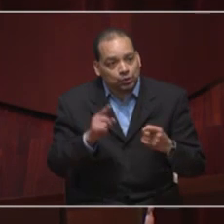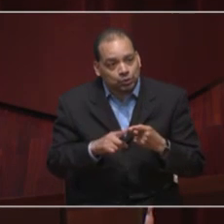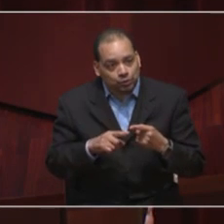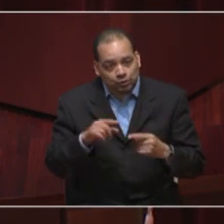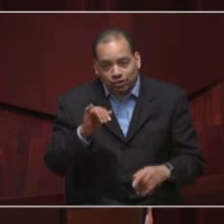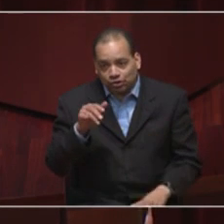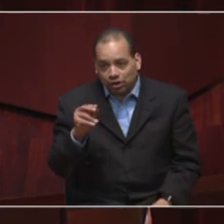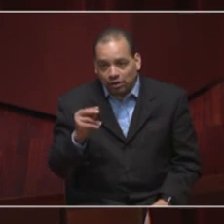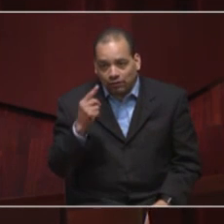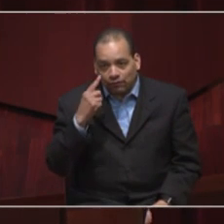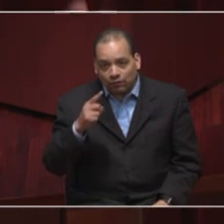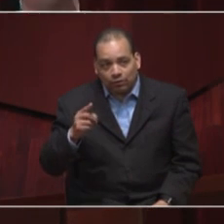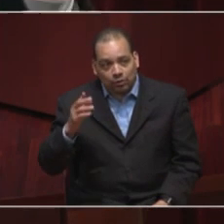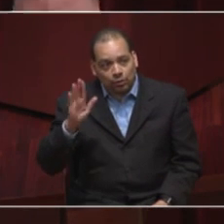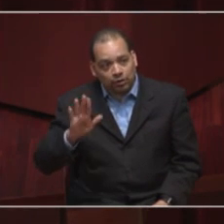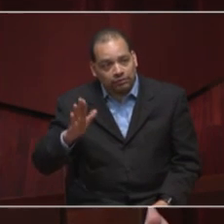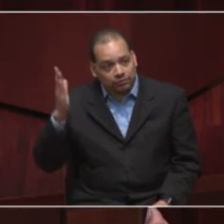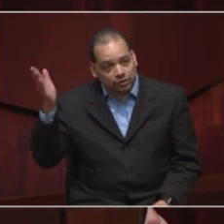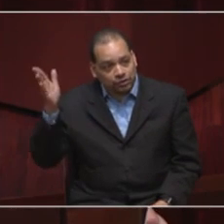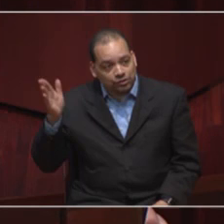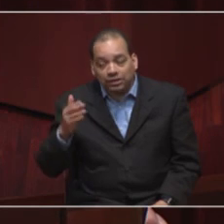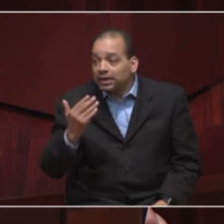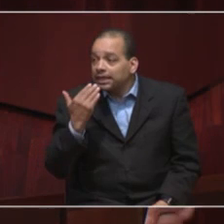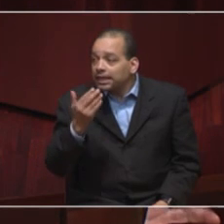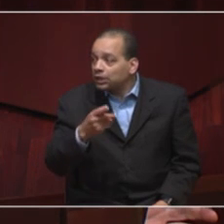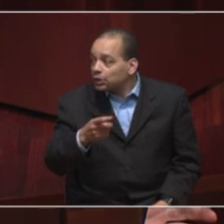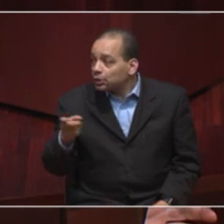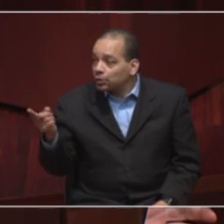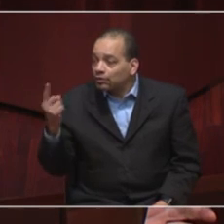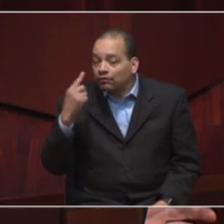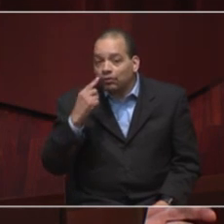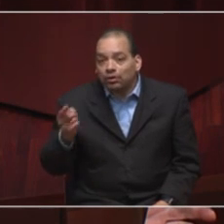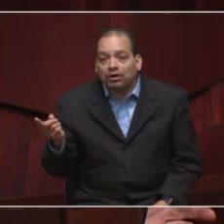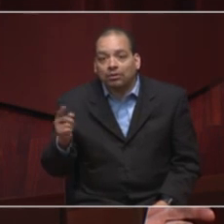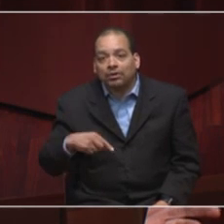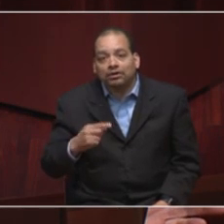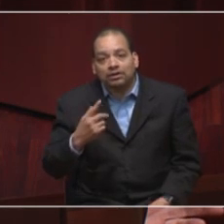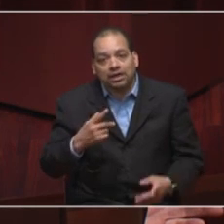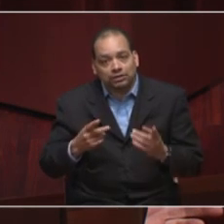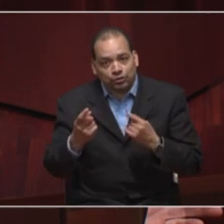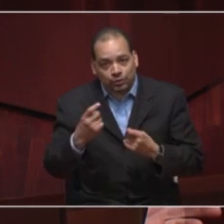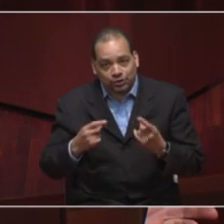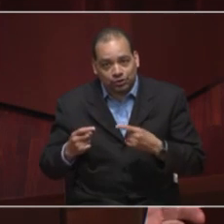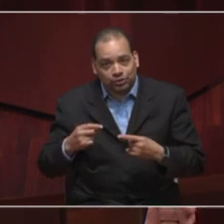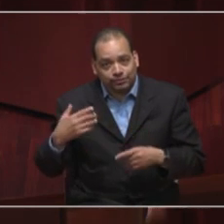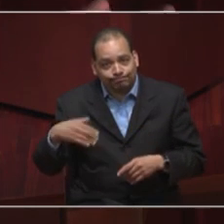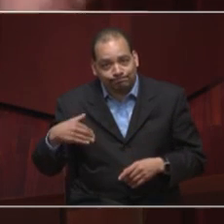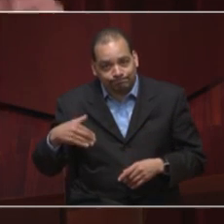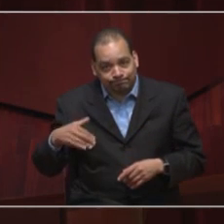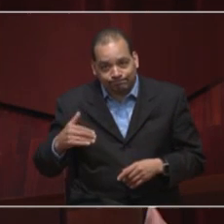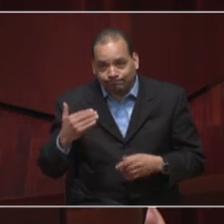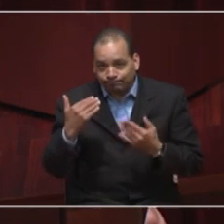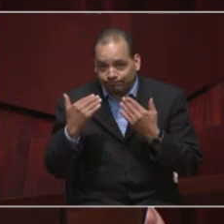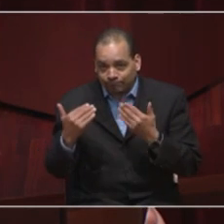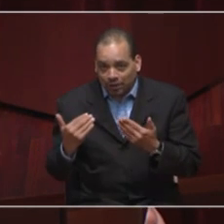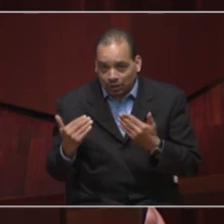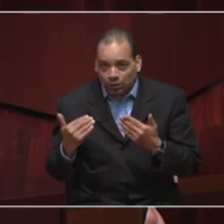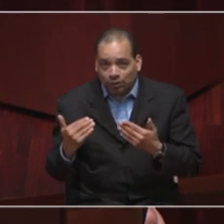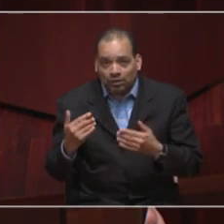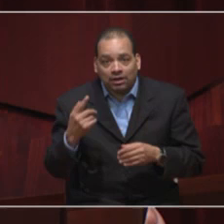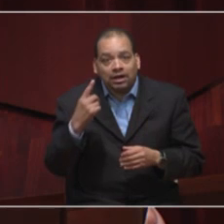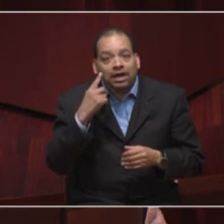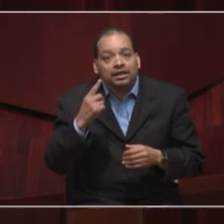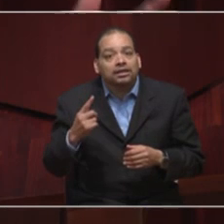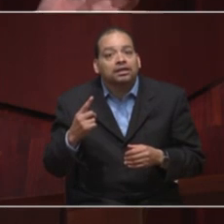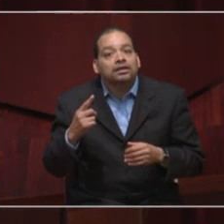for his excellent presentation. And thanks to all of you for coming and asking such great questions today. We got lots of great questions, and I think what makes BRIDG